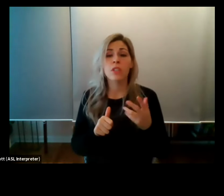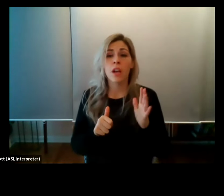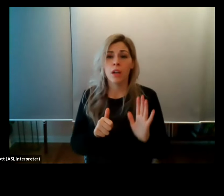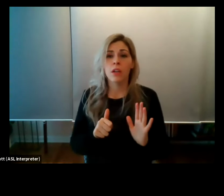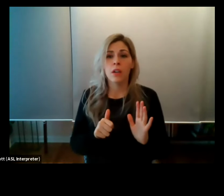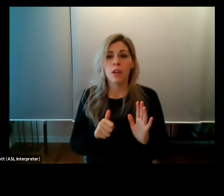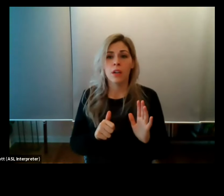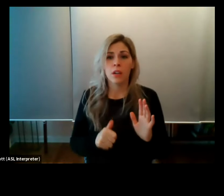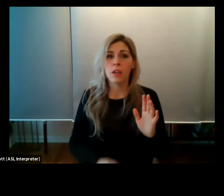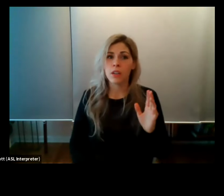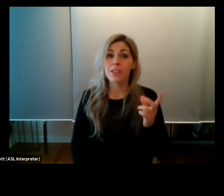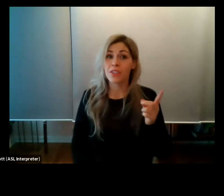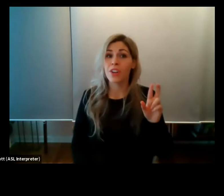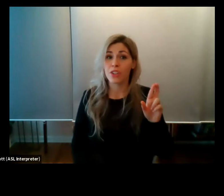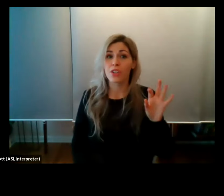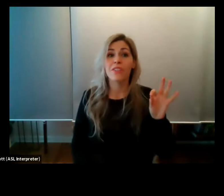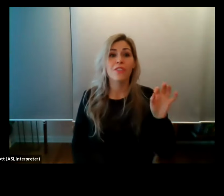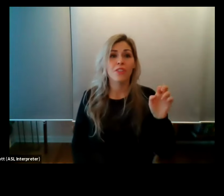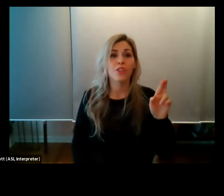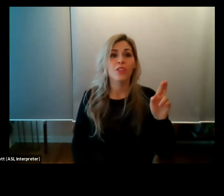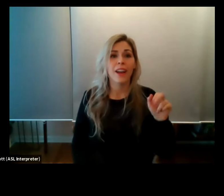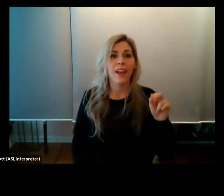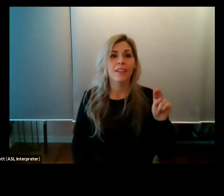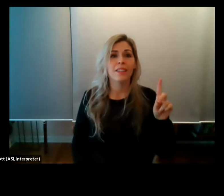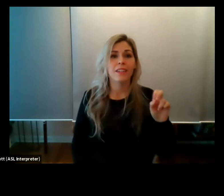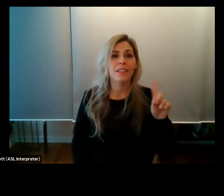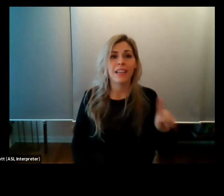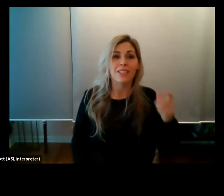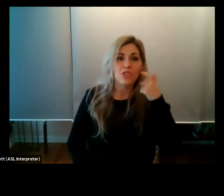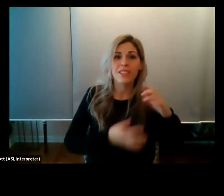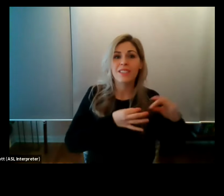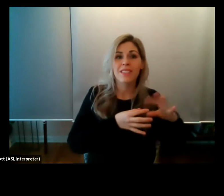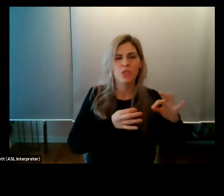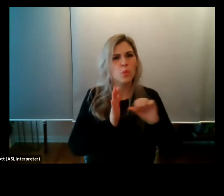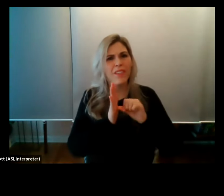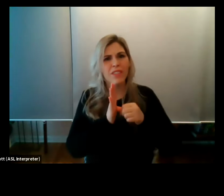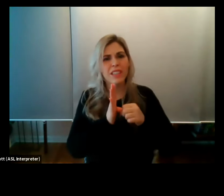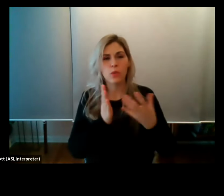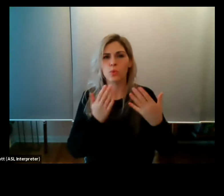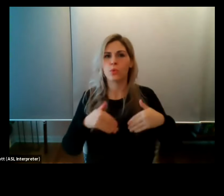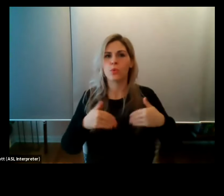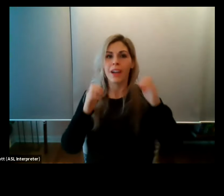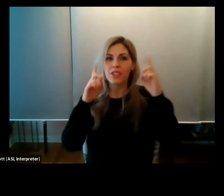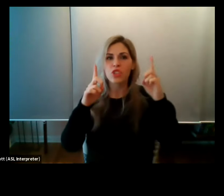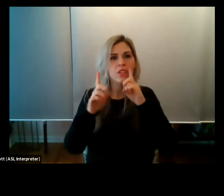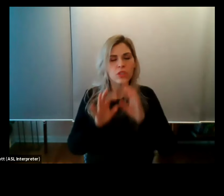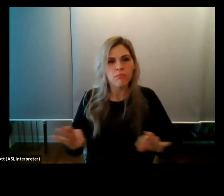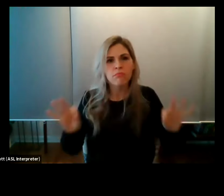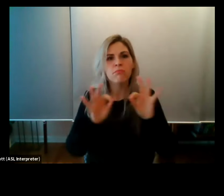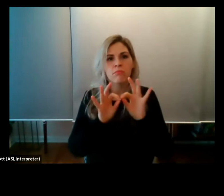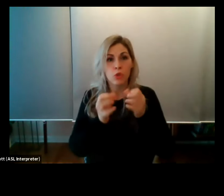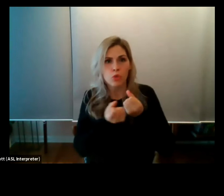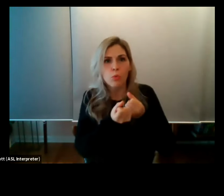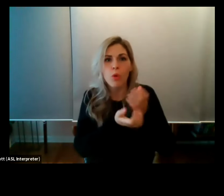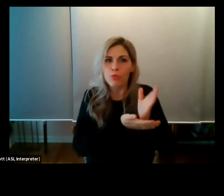where Dr. Fernandez stopped, where emphasizing the role of education and promoting the rights of persons